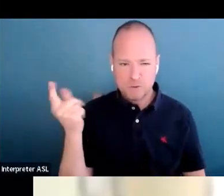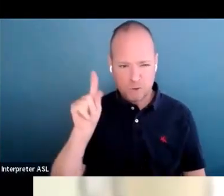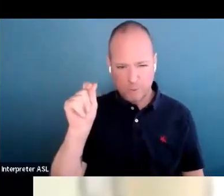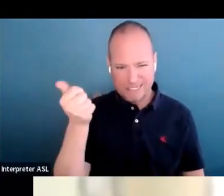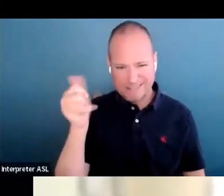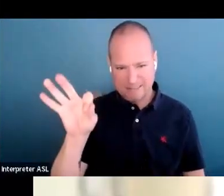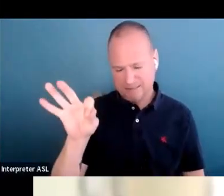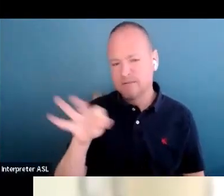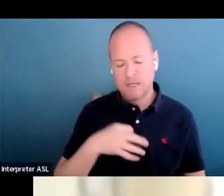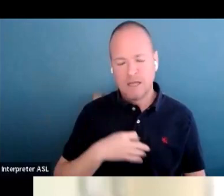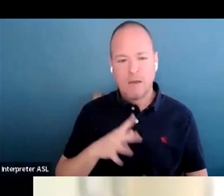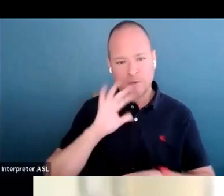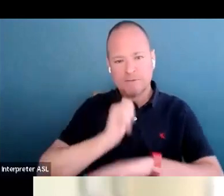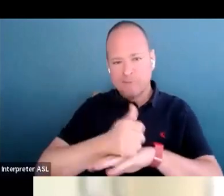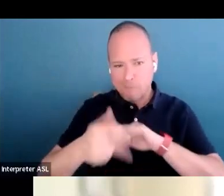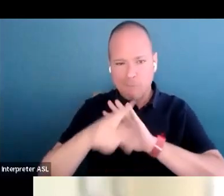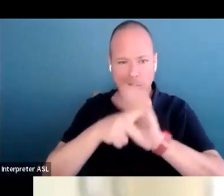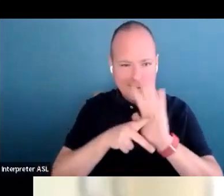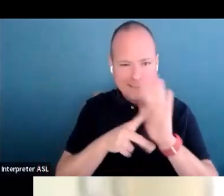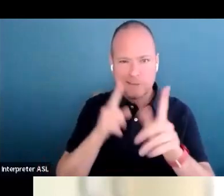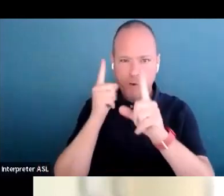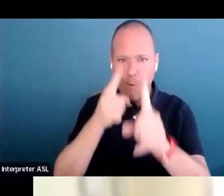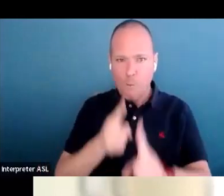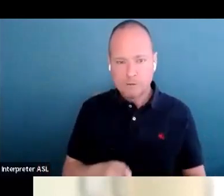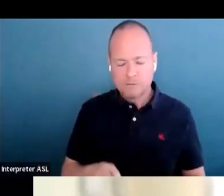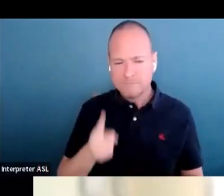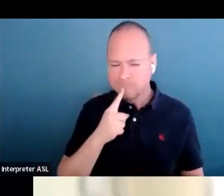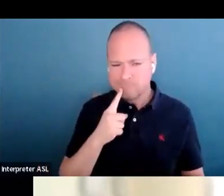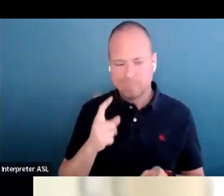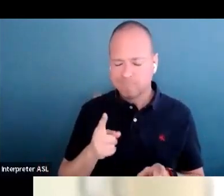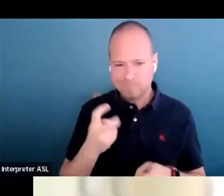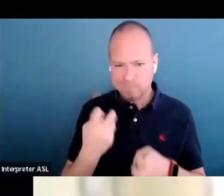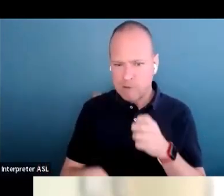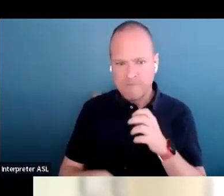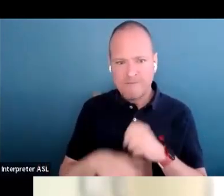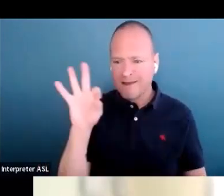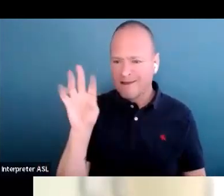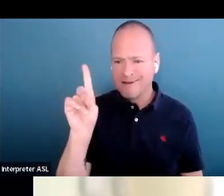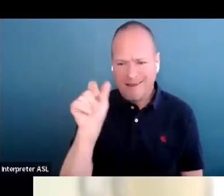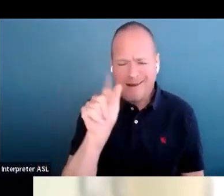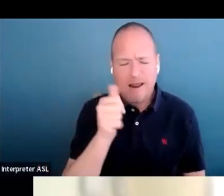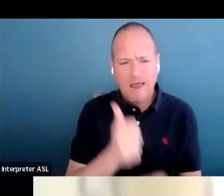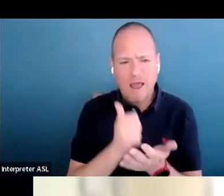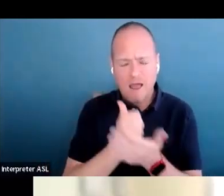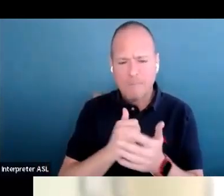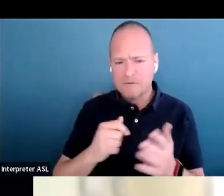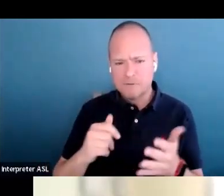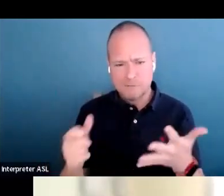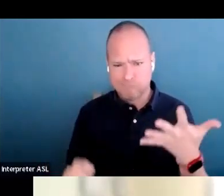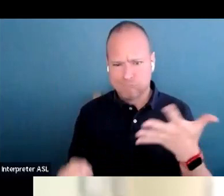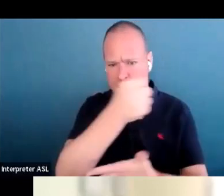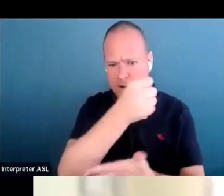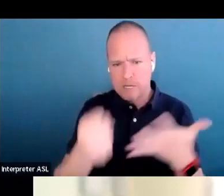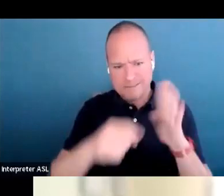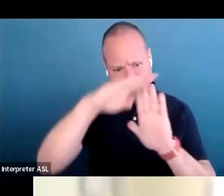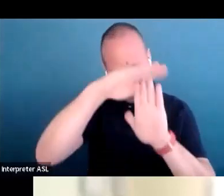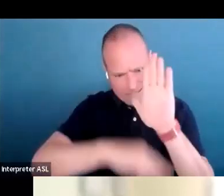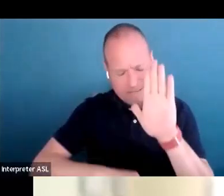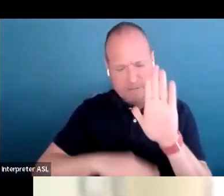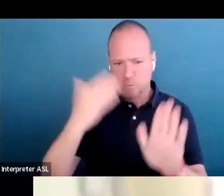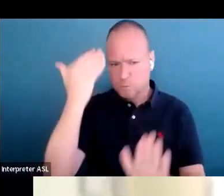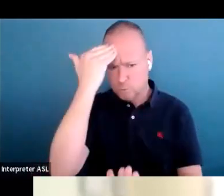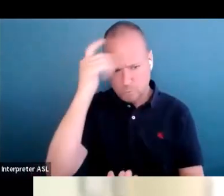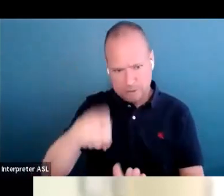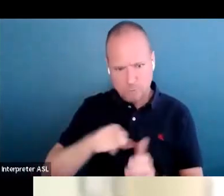we were setting our policy agenda, we had trouble finding data to help us prioritize the long list of issues we knew we needed